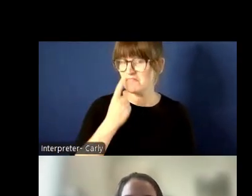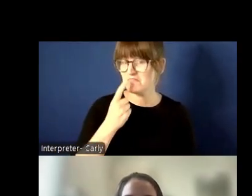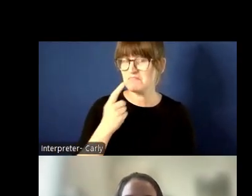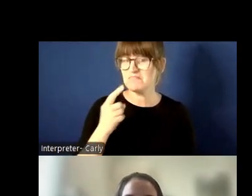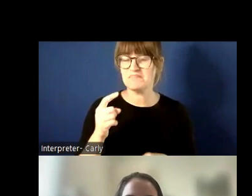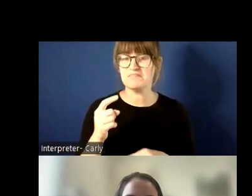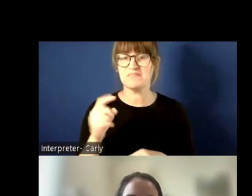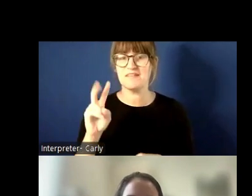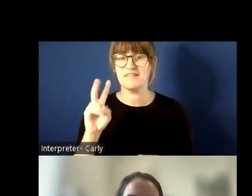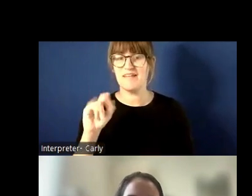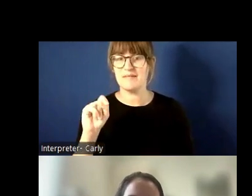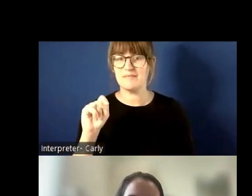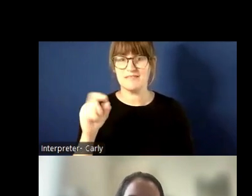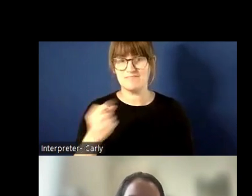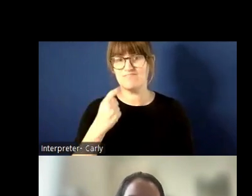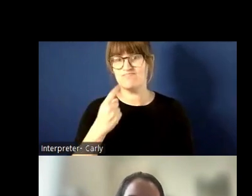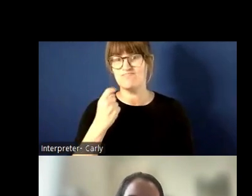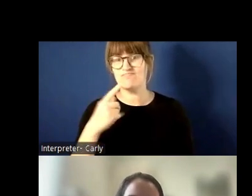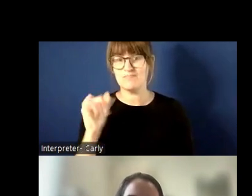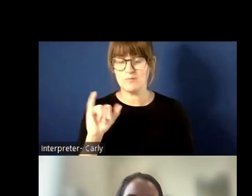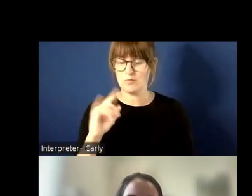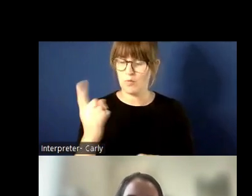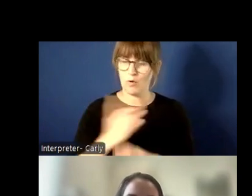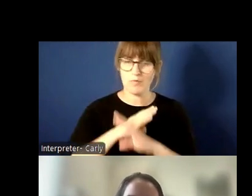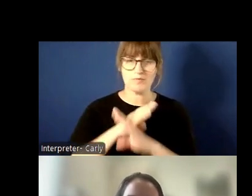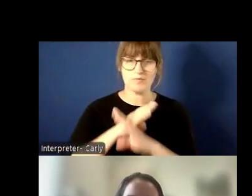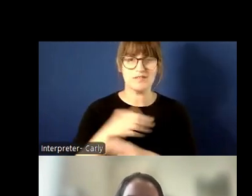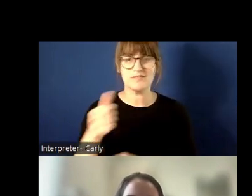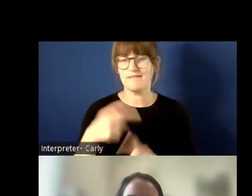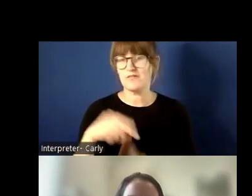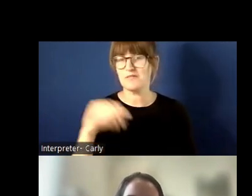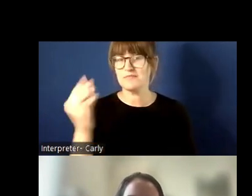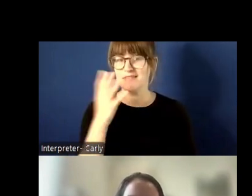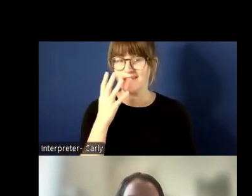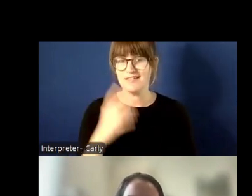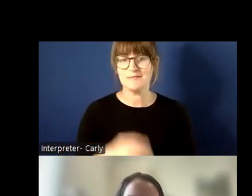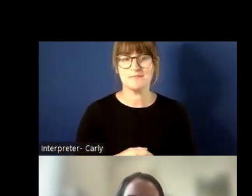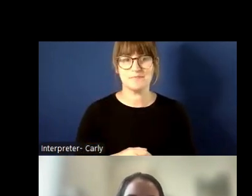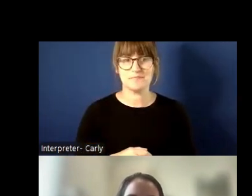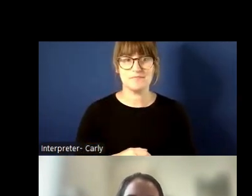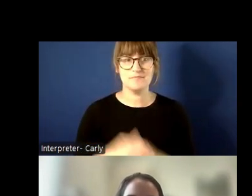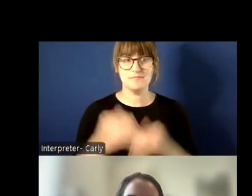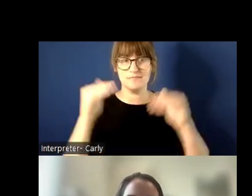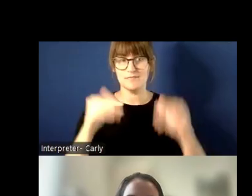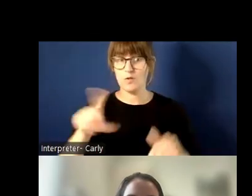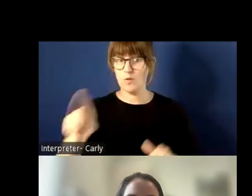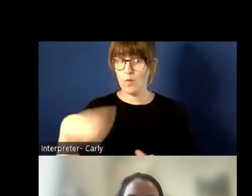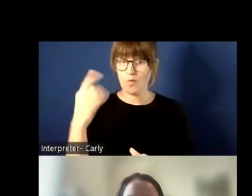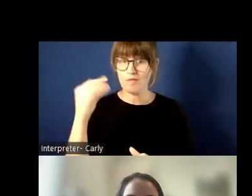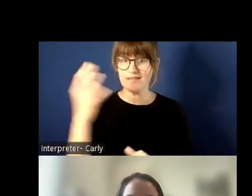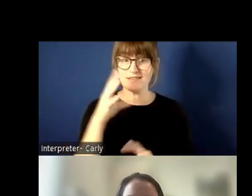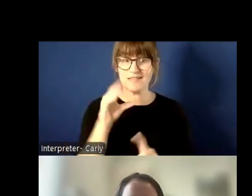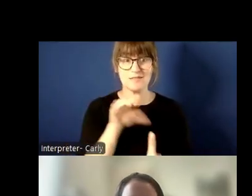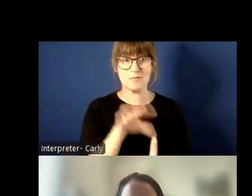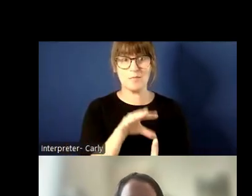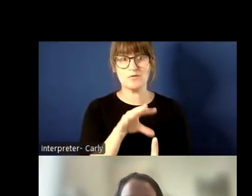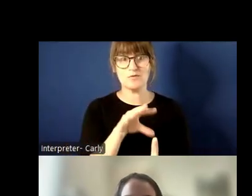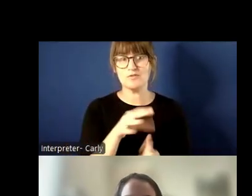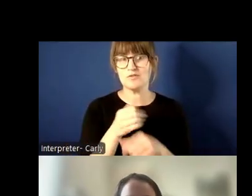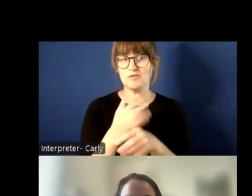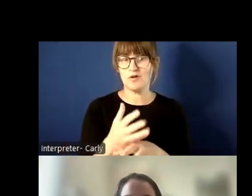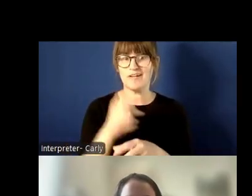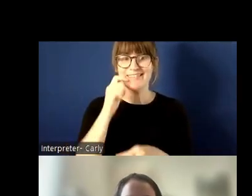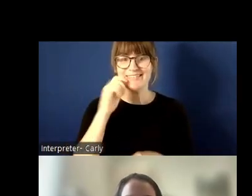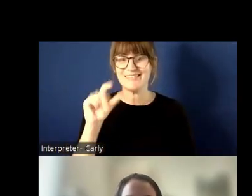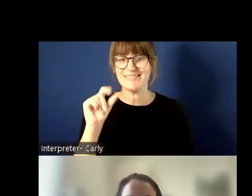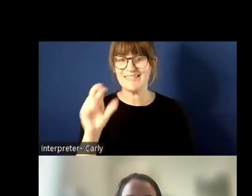definitely, regardless, you should protect yourself from the sun. So only sun exposure causes skin cancer. This is also false. there are